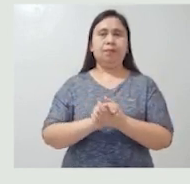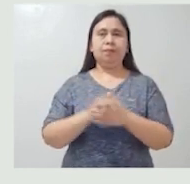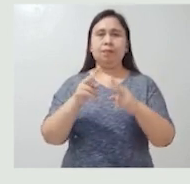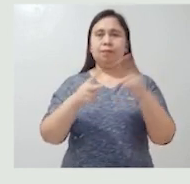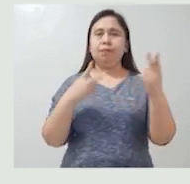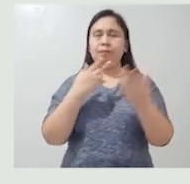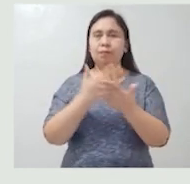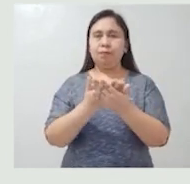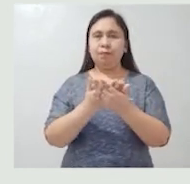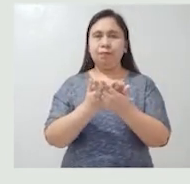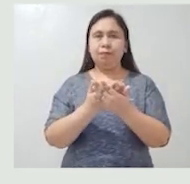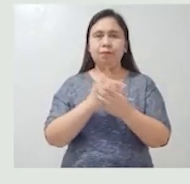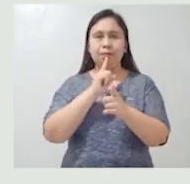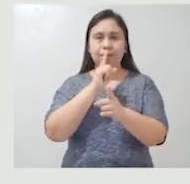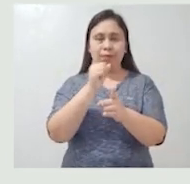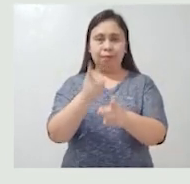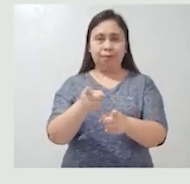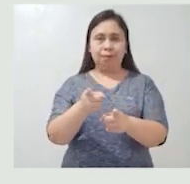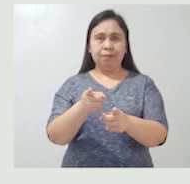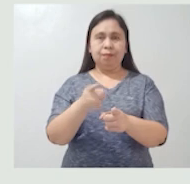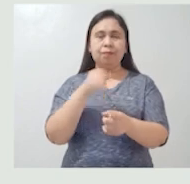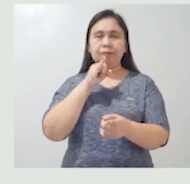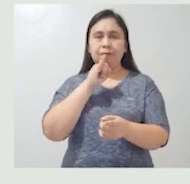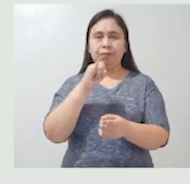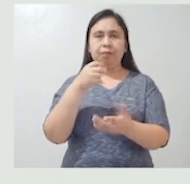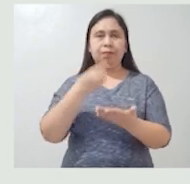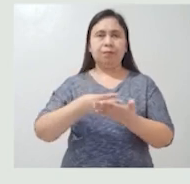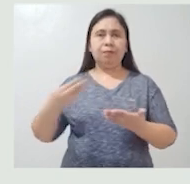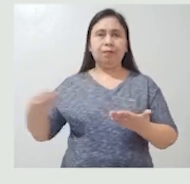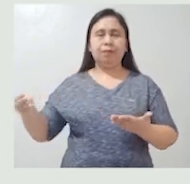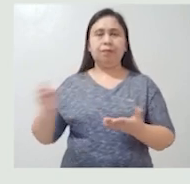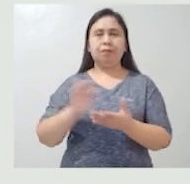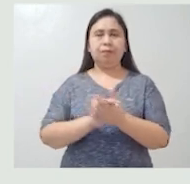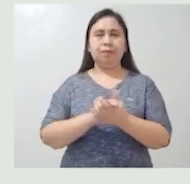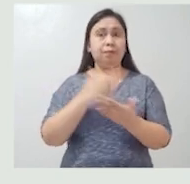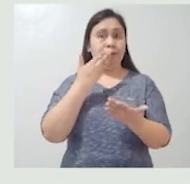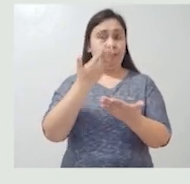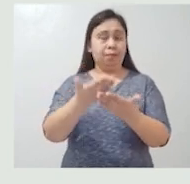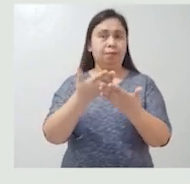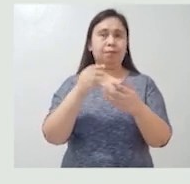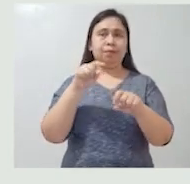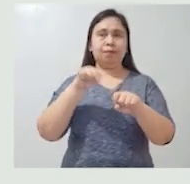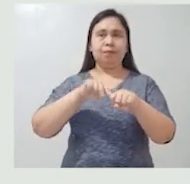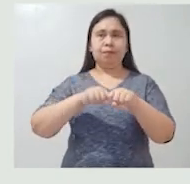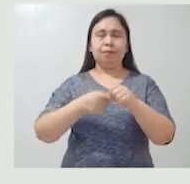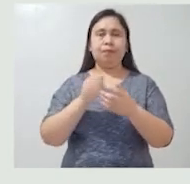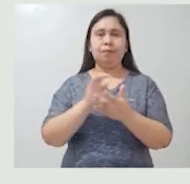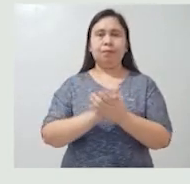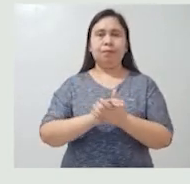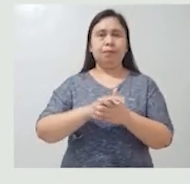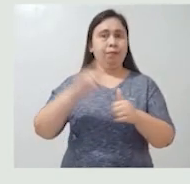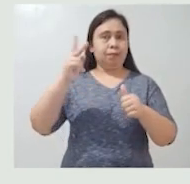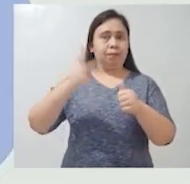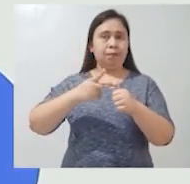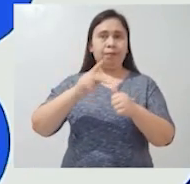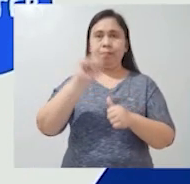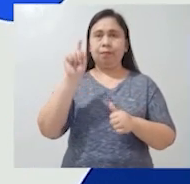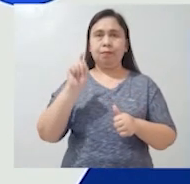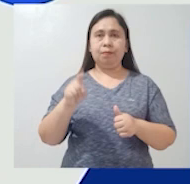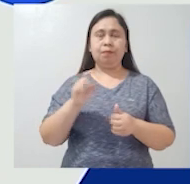Very good. The correct answer is matter. Good start. Second question.